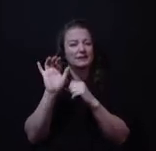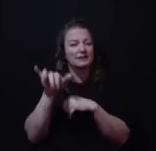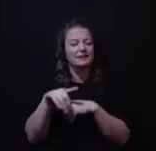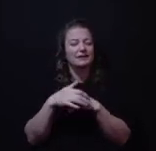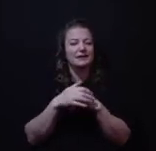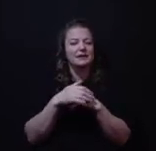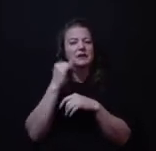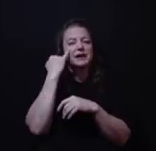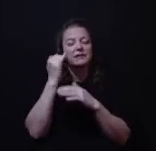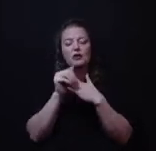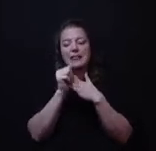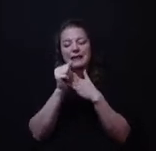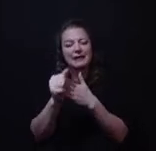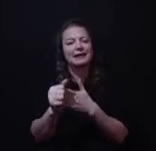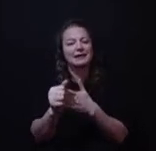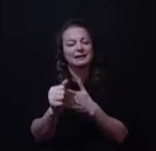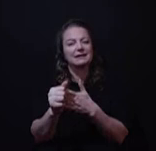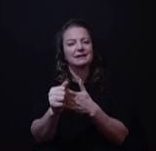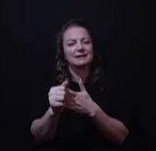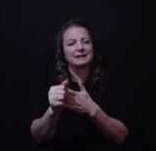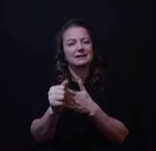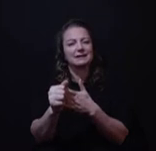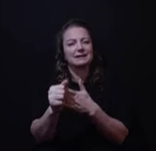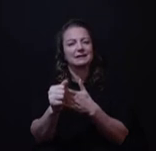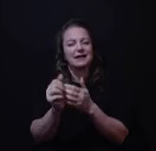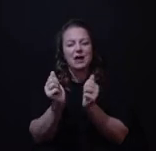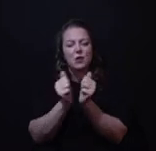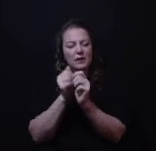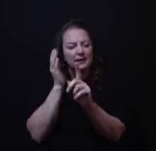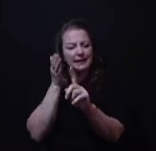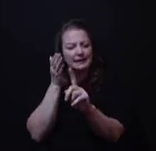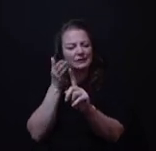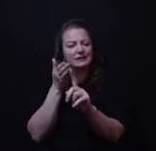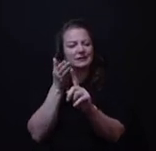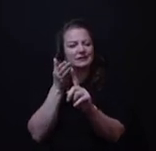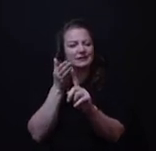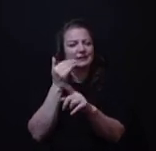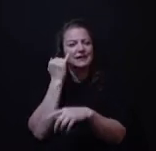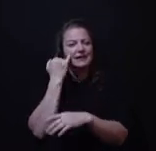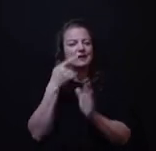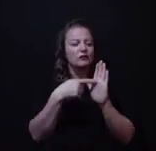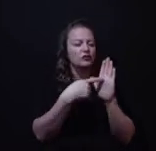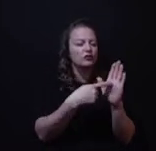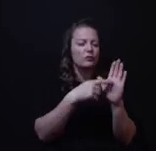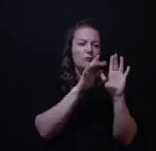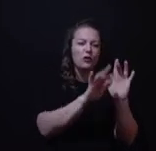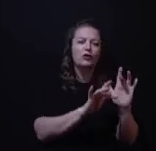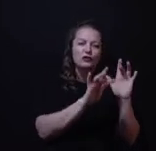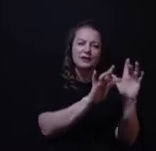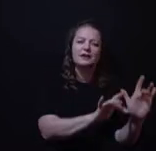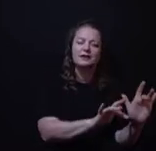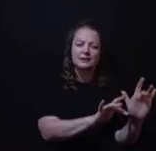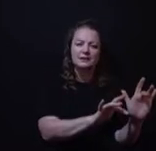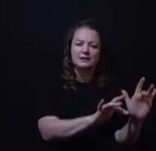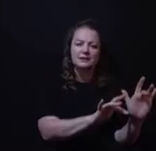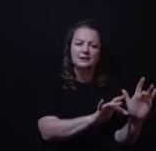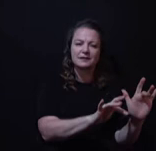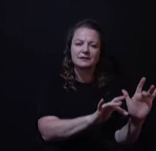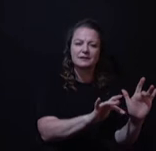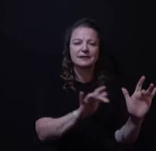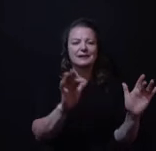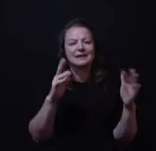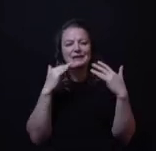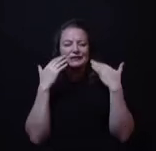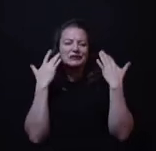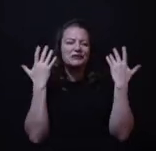He who leads with diligence. He who shows mercy with